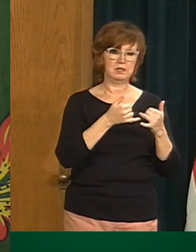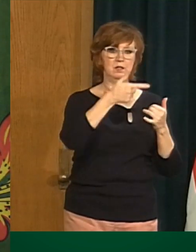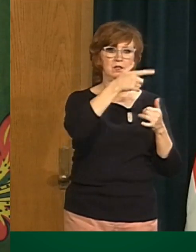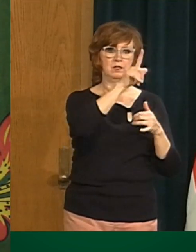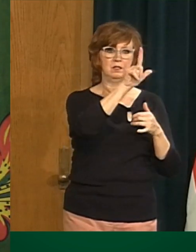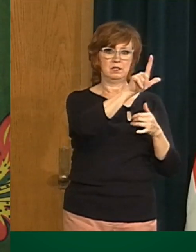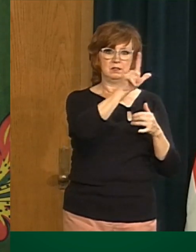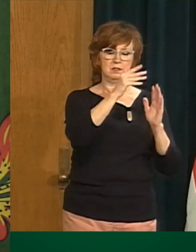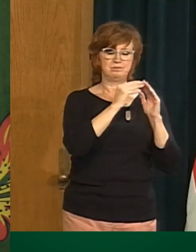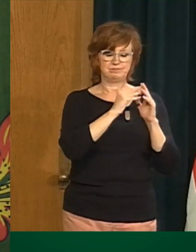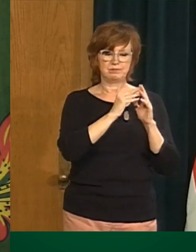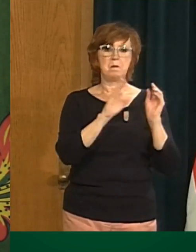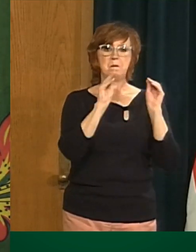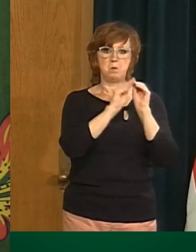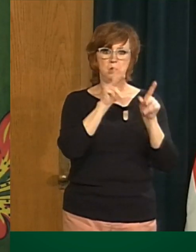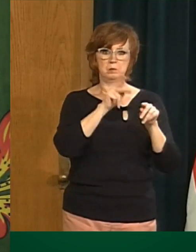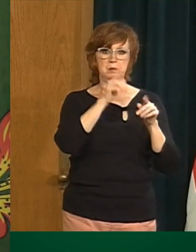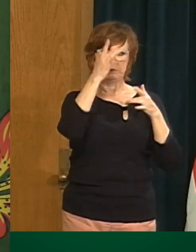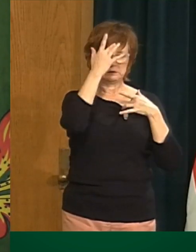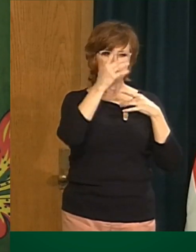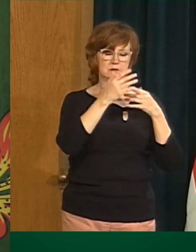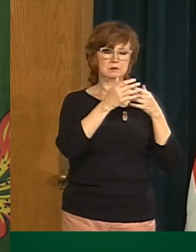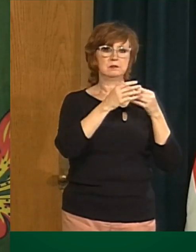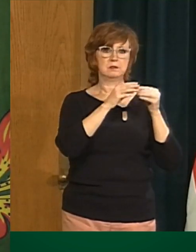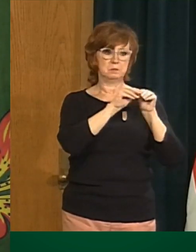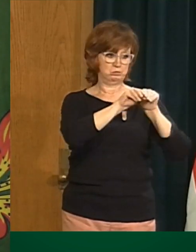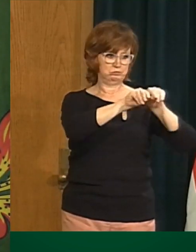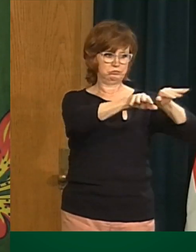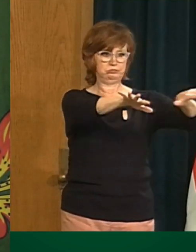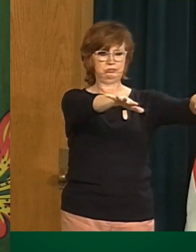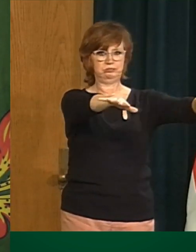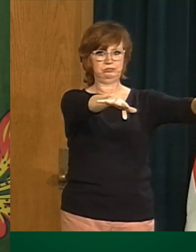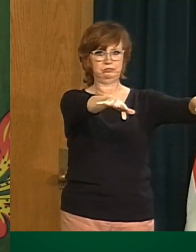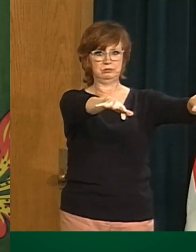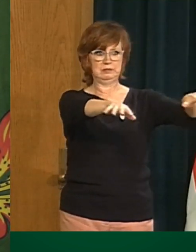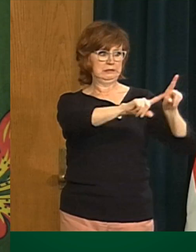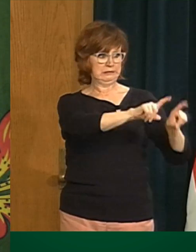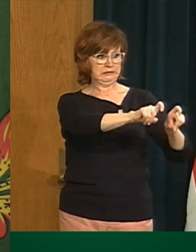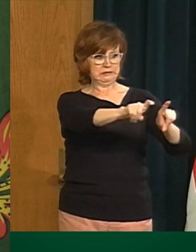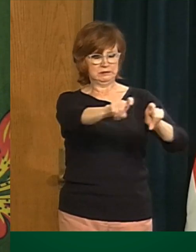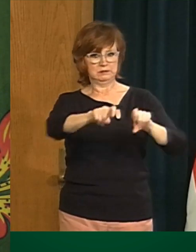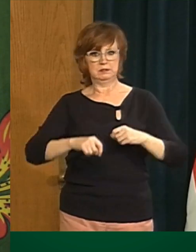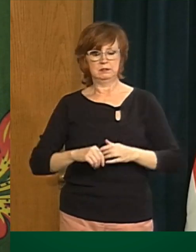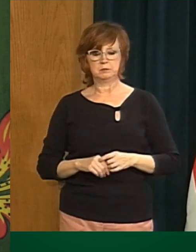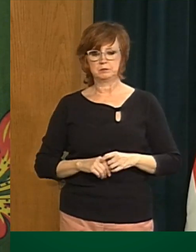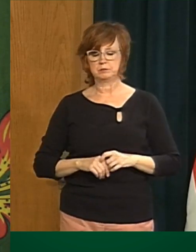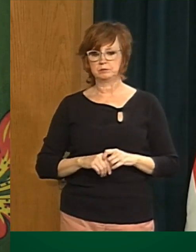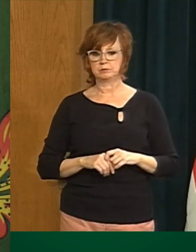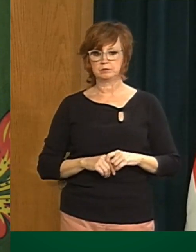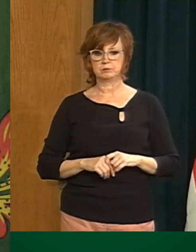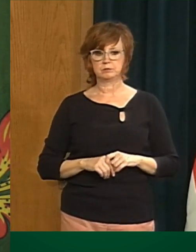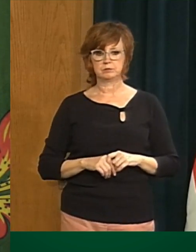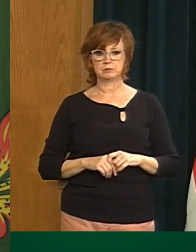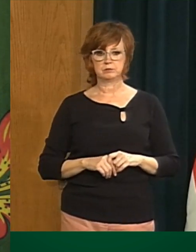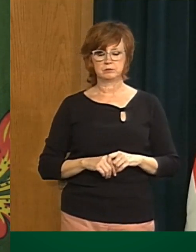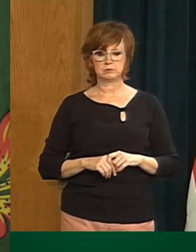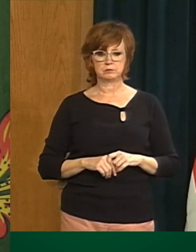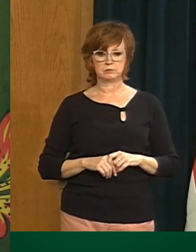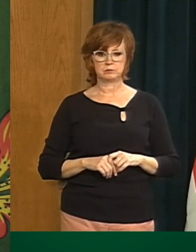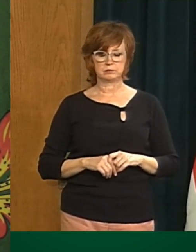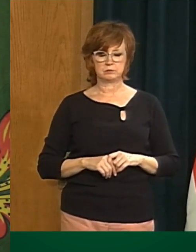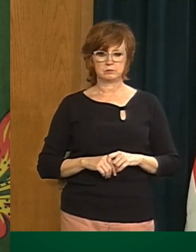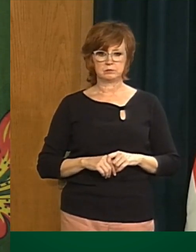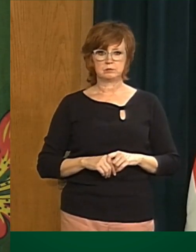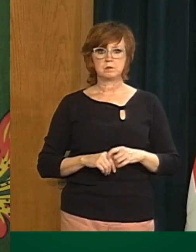test as well, because of the larger number of cases that we have per capita in not only La Loche but in a number of